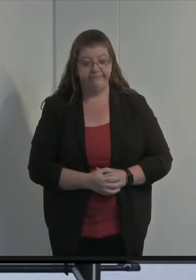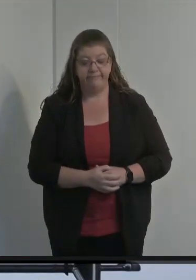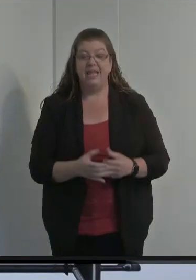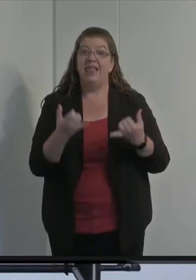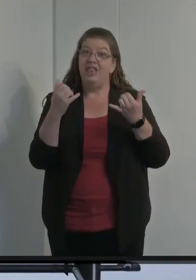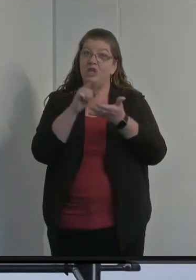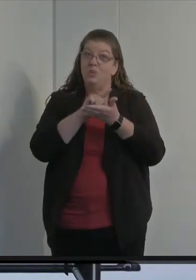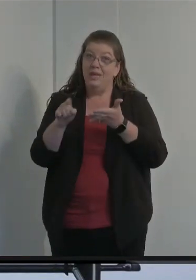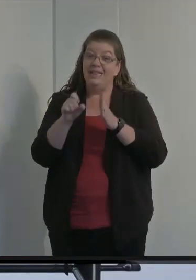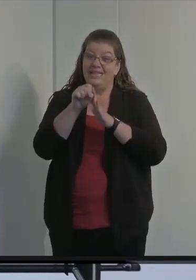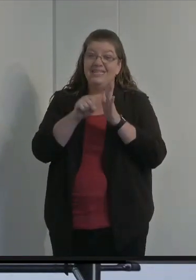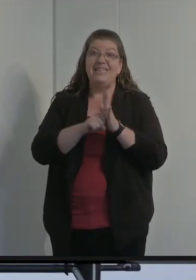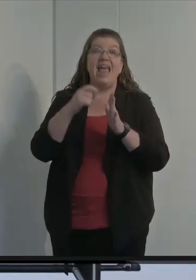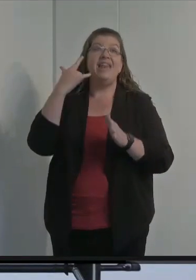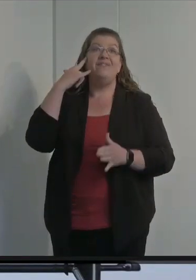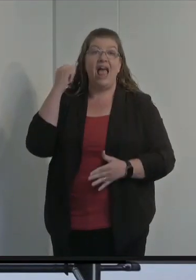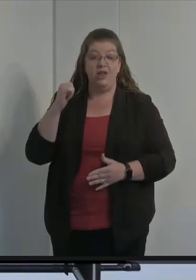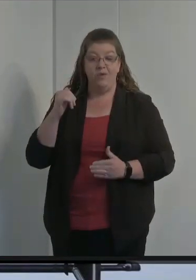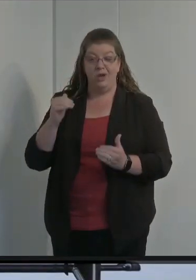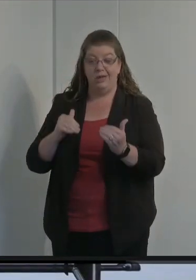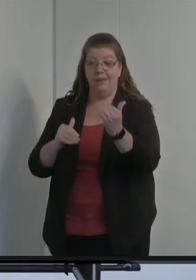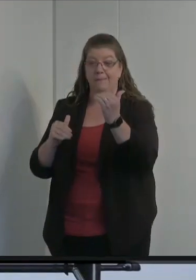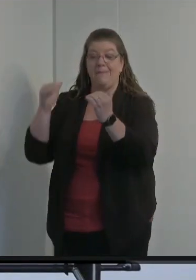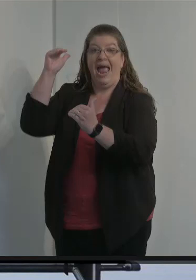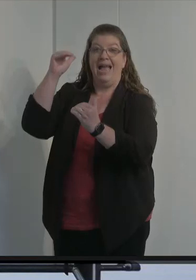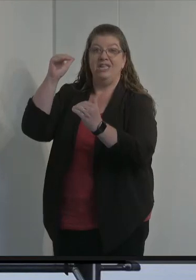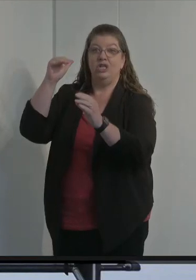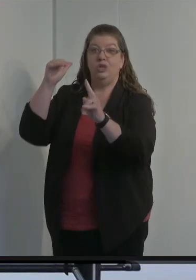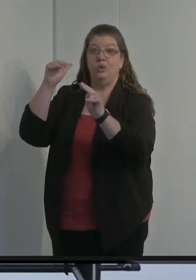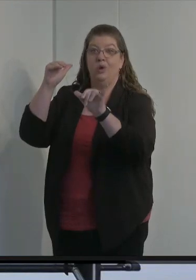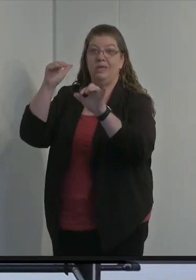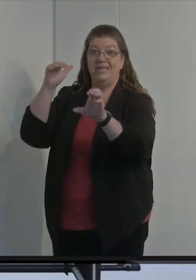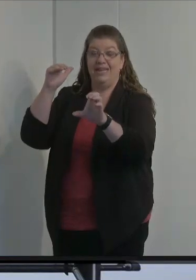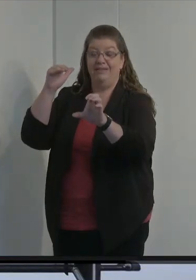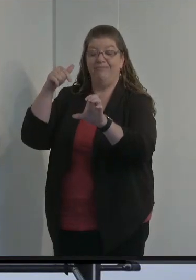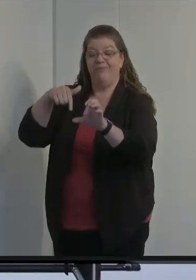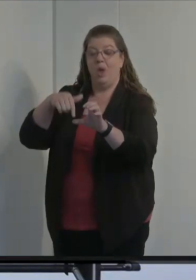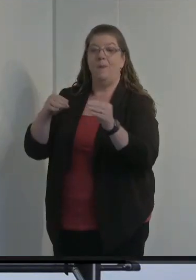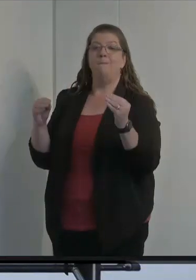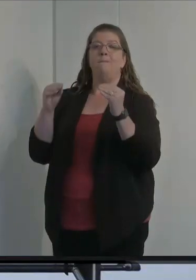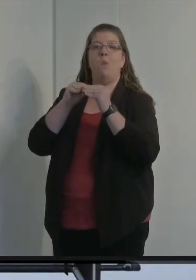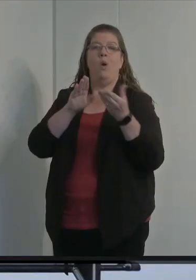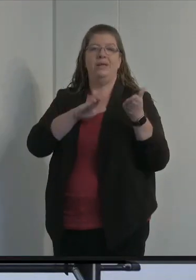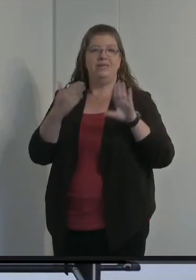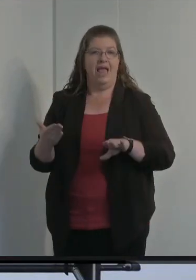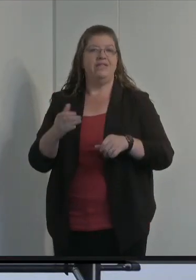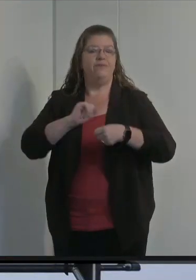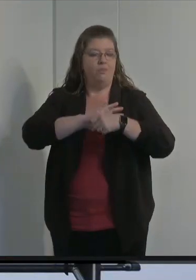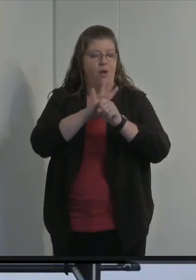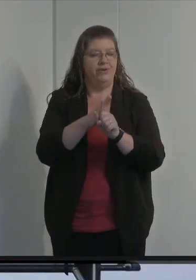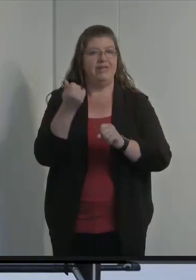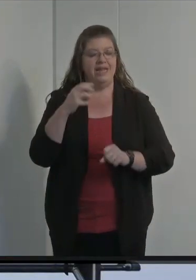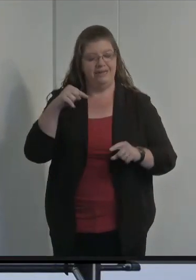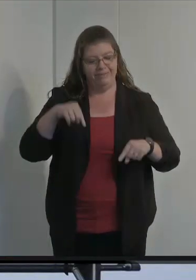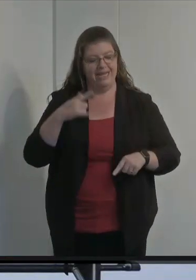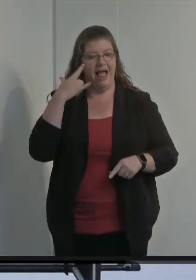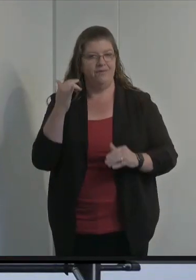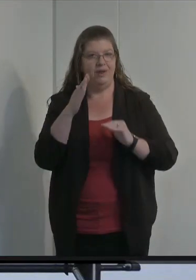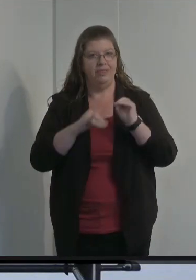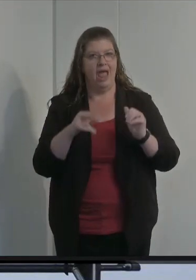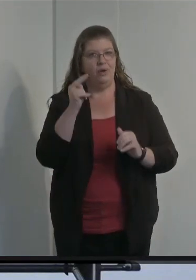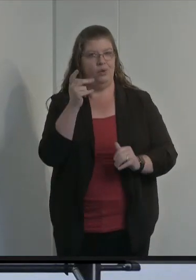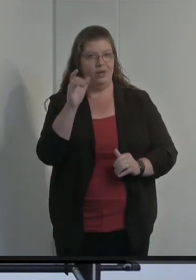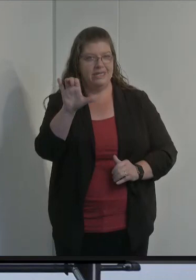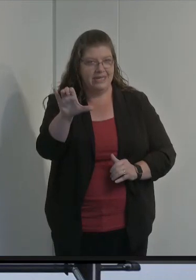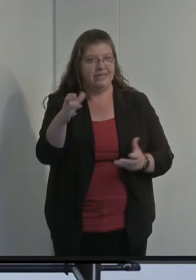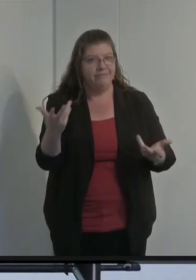state of California passed New York as the state with the most COVID-19 deaths. Governor Newsom announced today